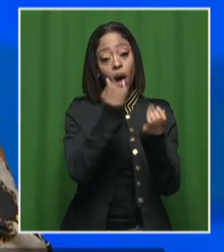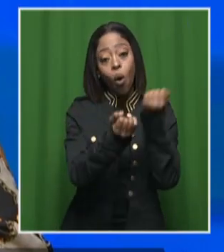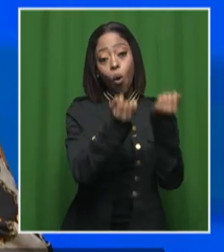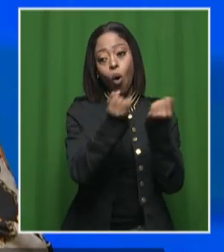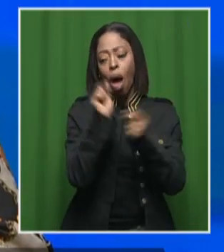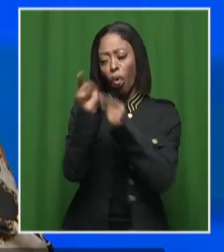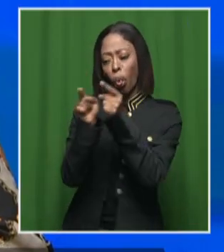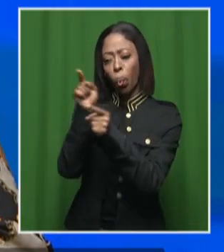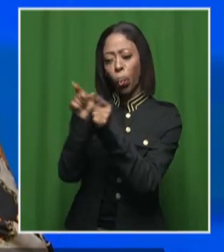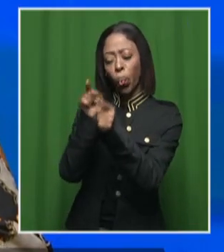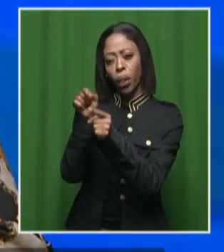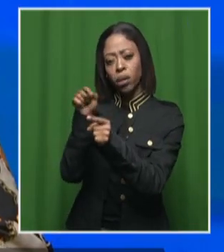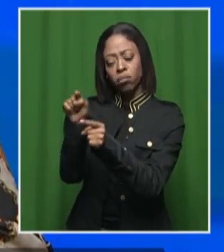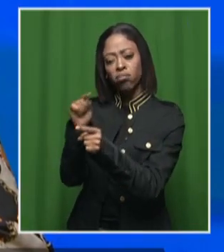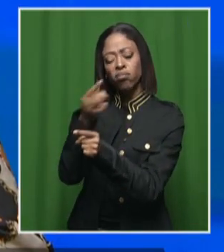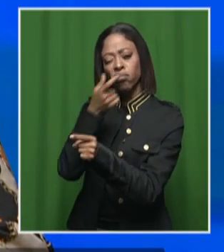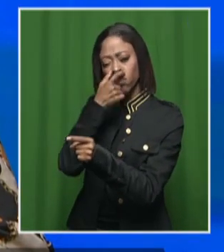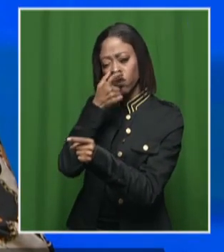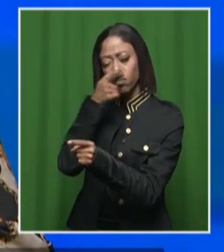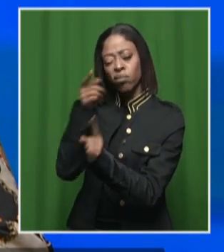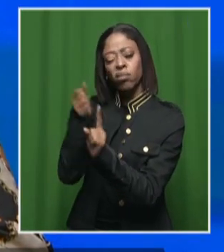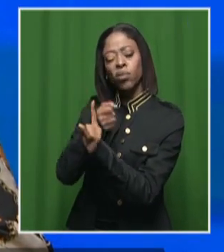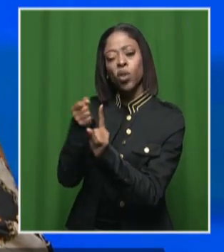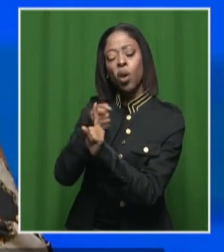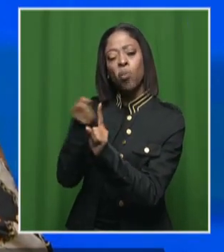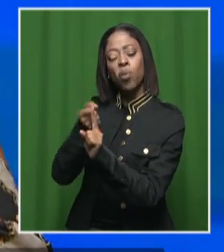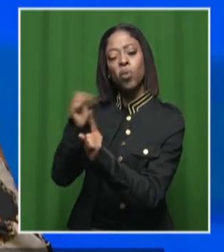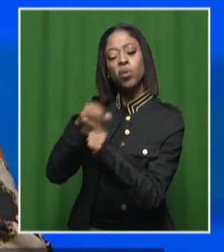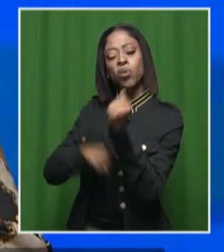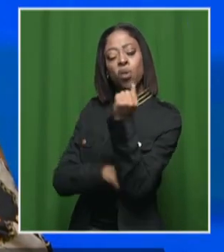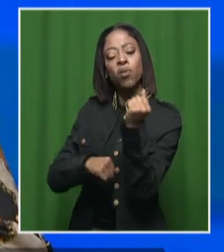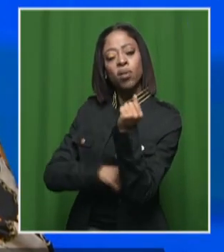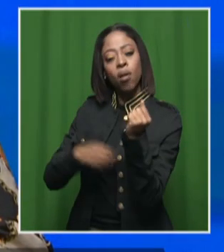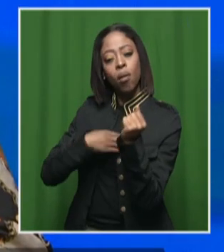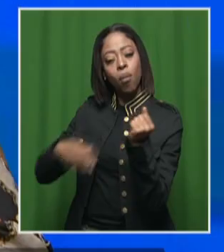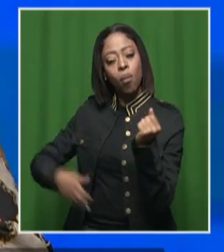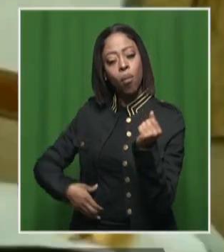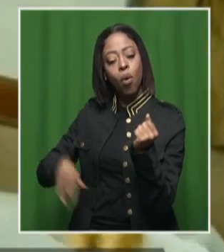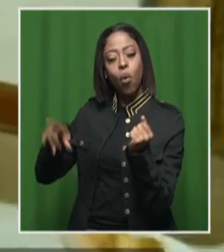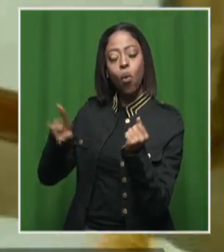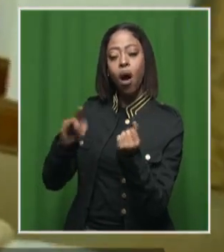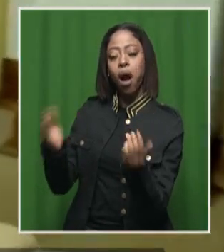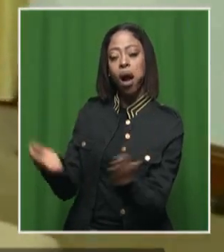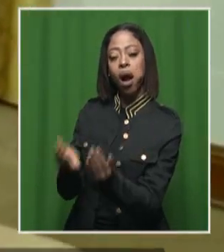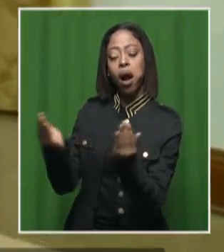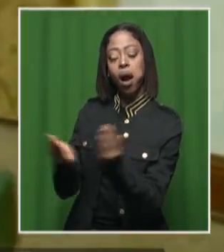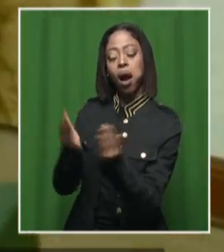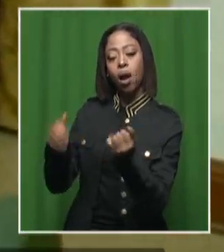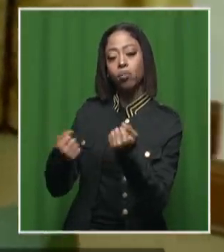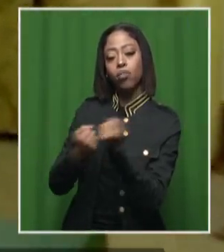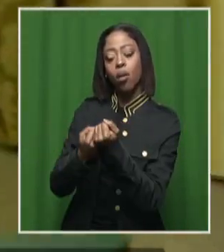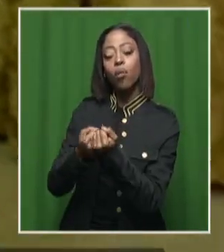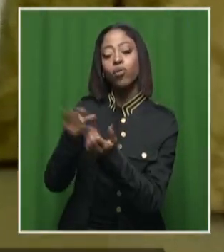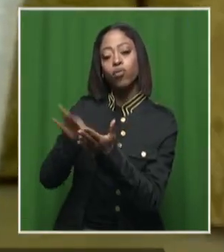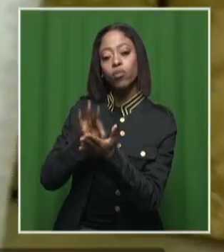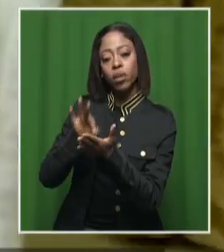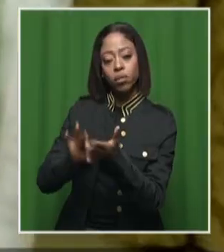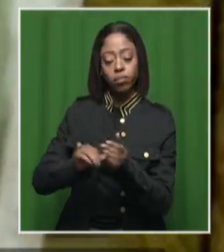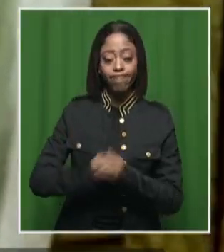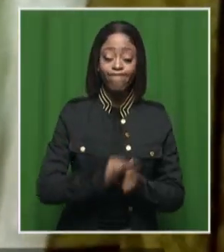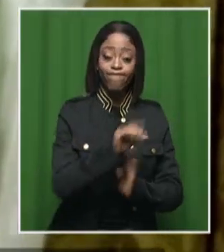accused Ramaphosa of abusing the highest office in the land for flagrant electioneering. The